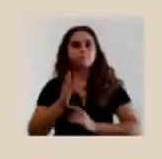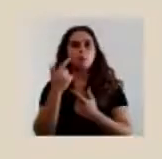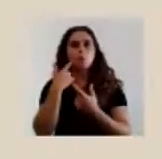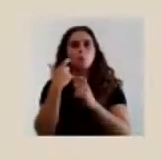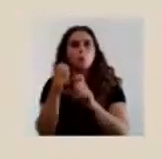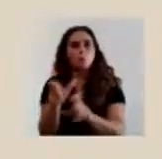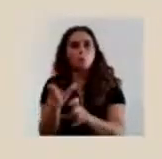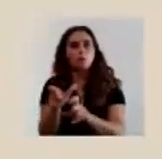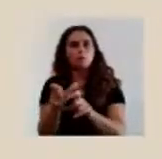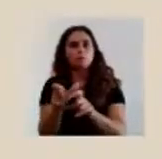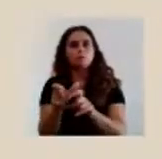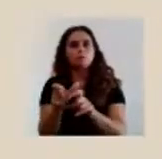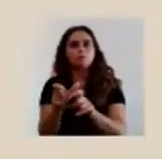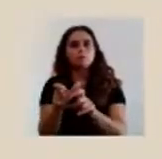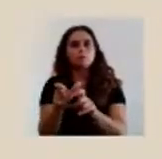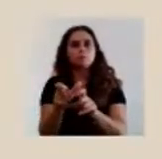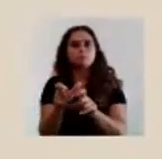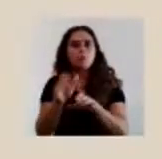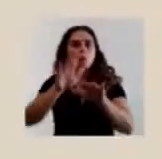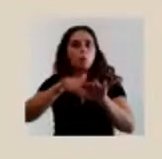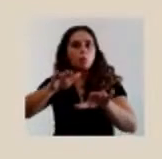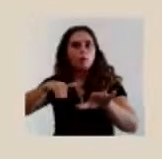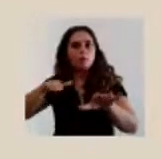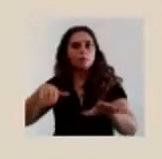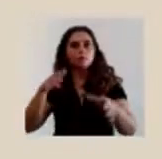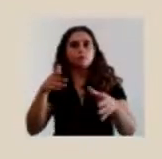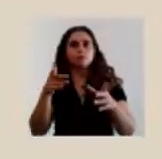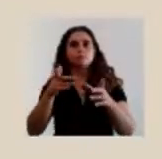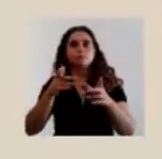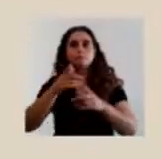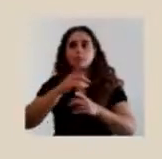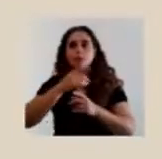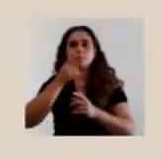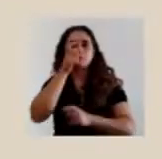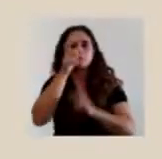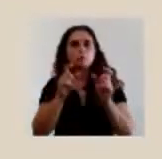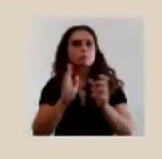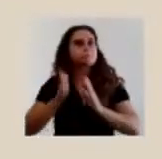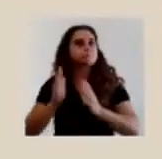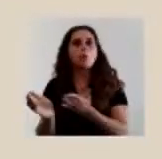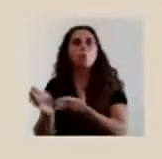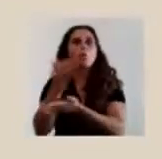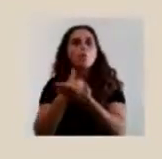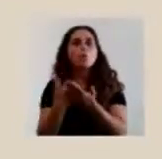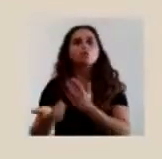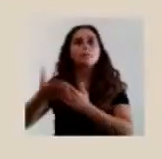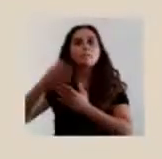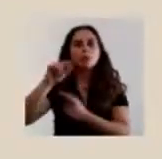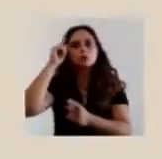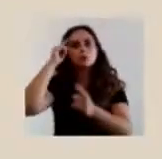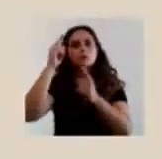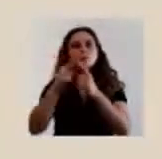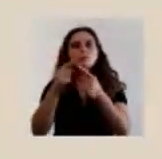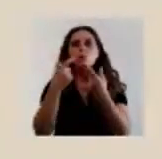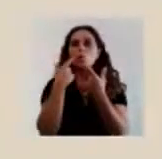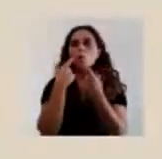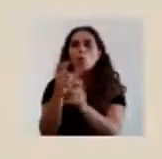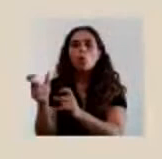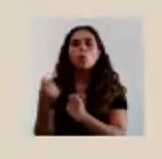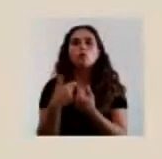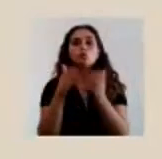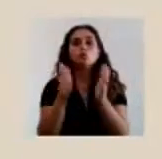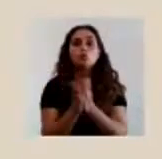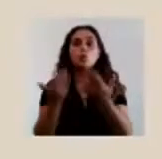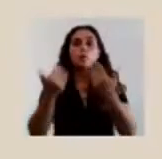of congruent stimuli, the traffic authorities do not need to recruit extra resources to keep things in order.